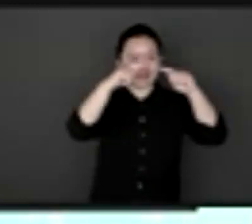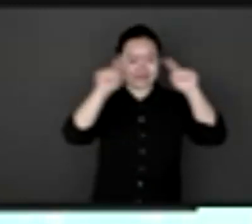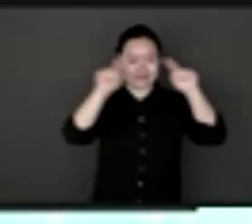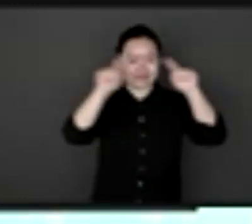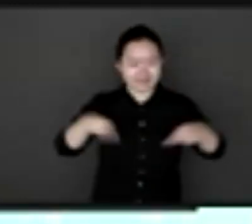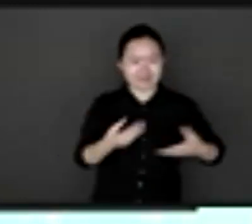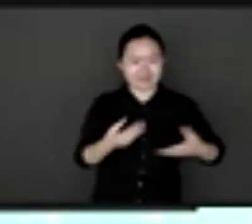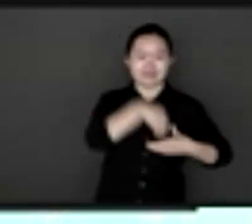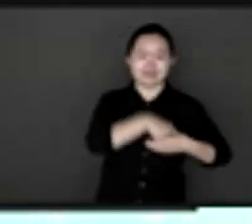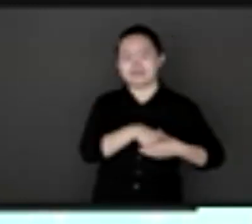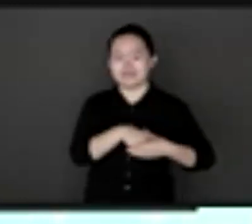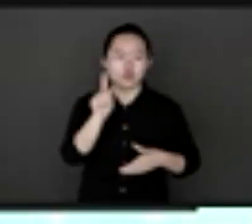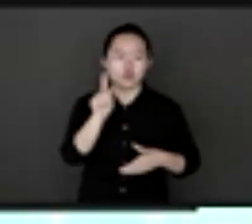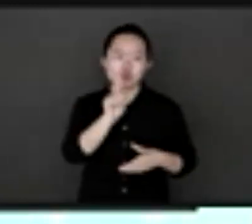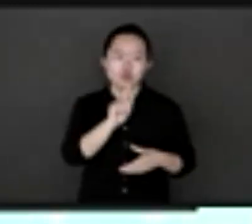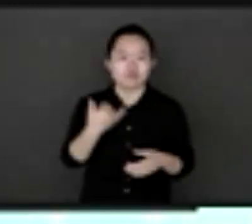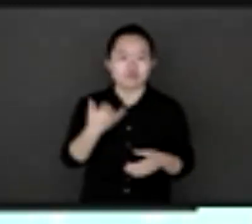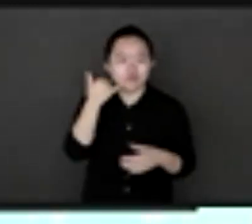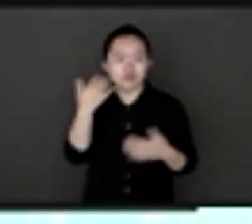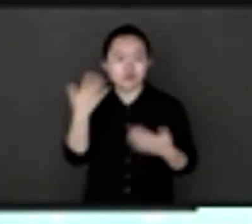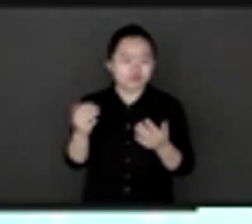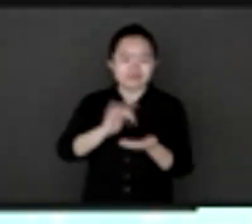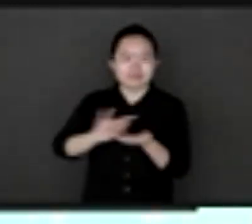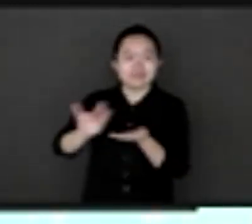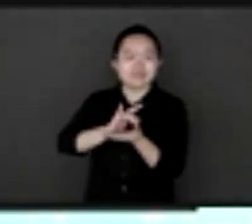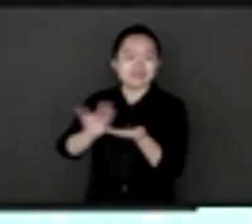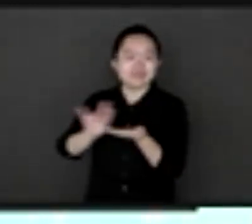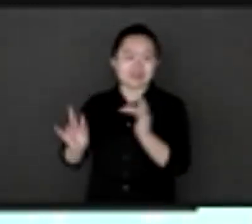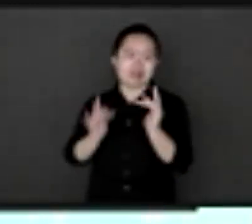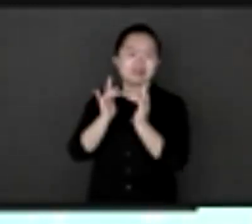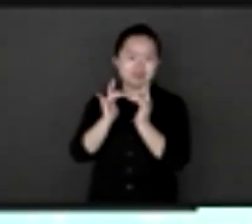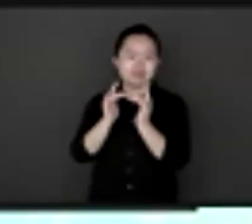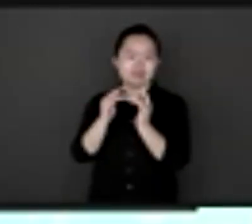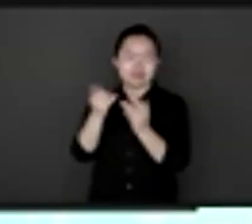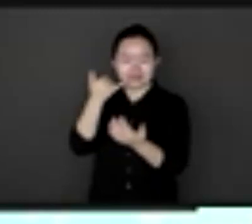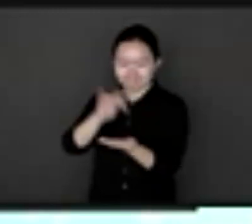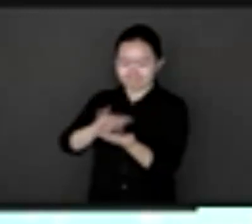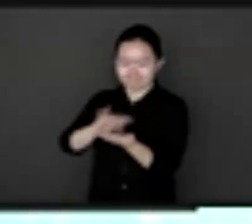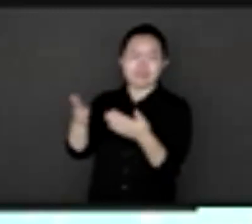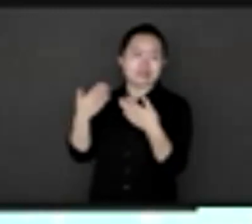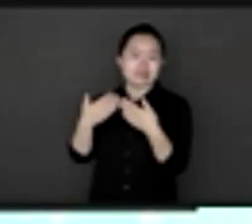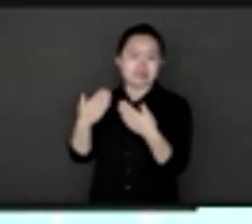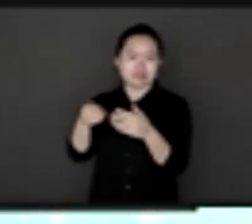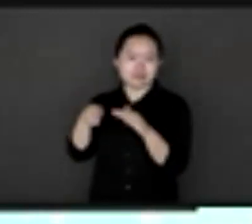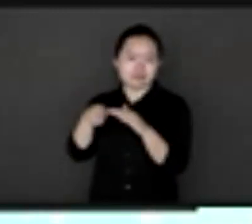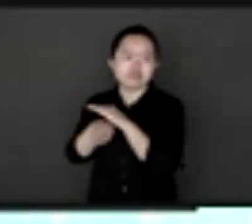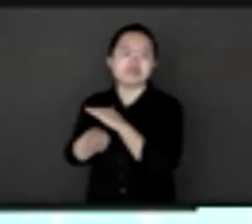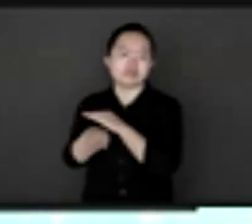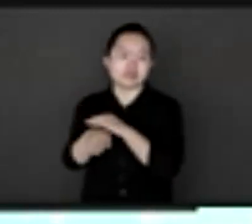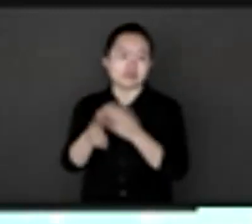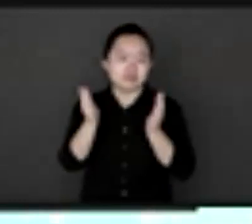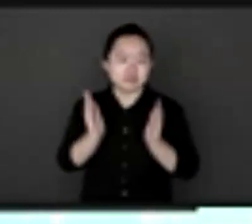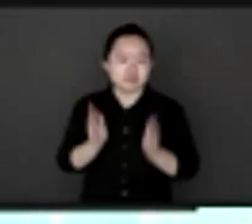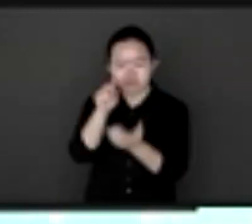and even if you do everything that's in the book, many people with disabilities will have difficulties reading and understanding the map.